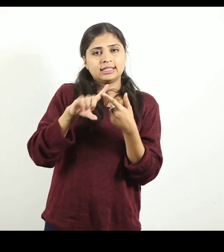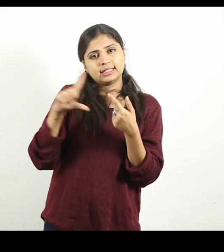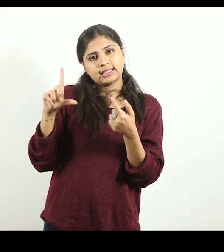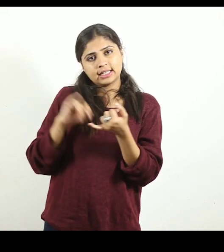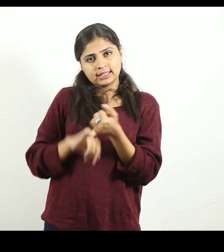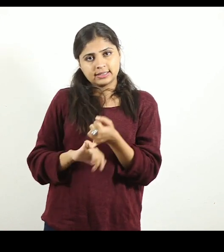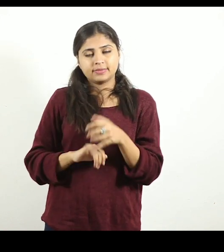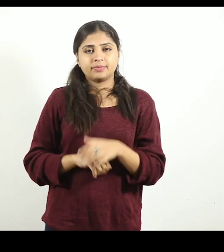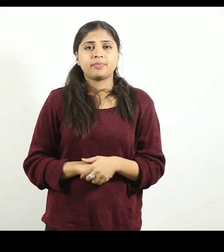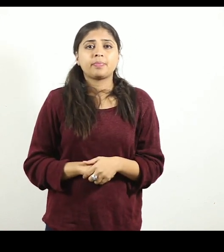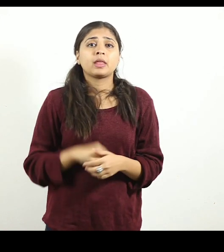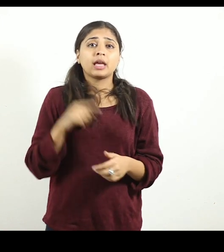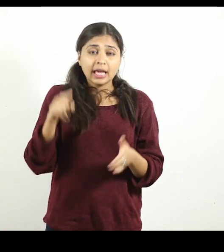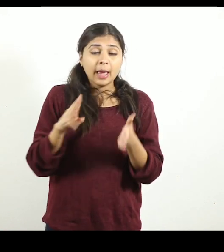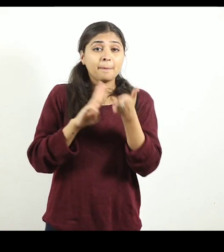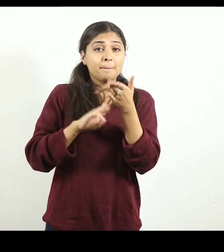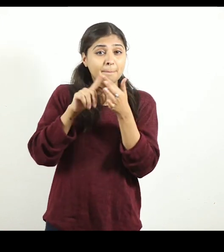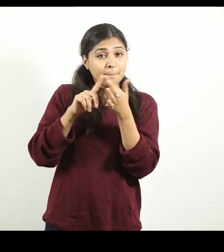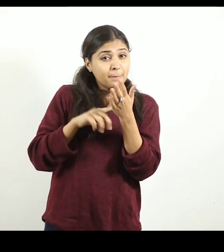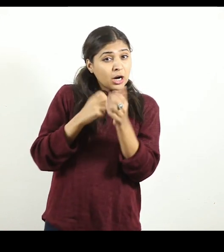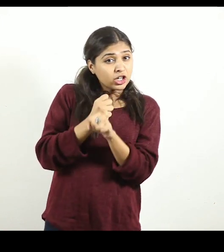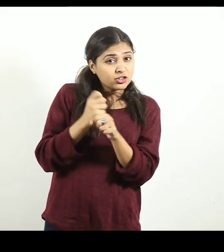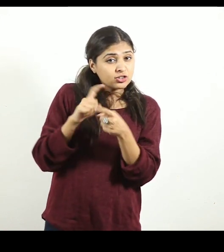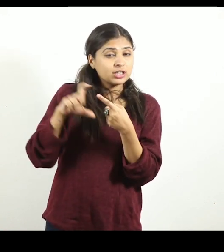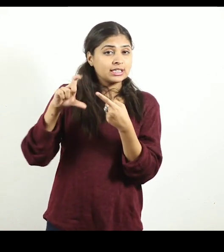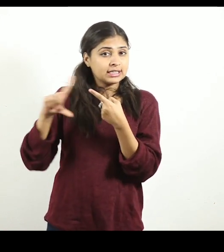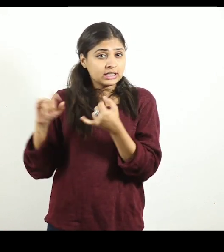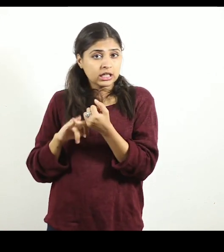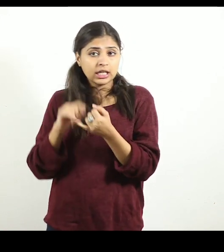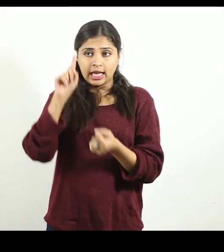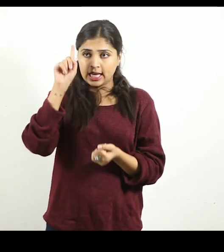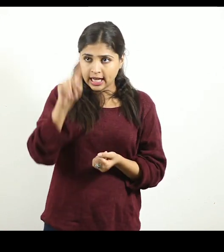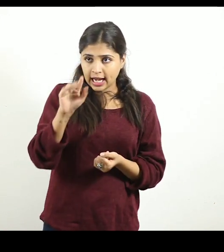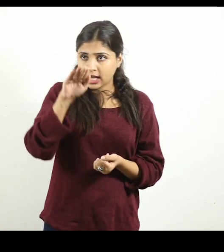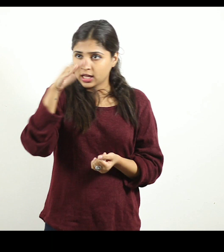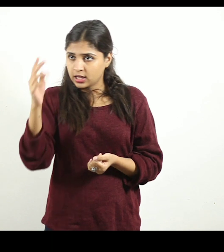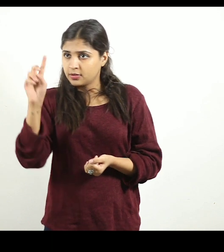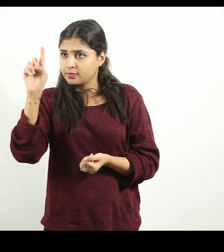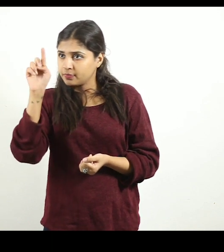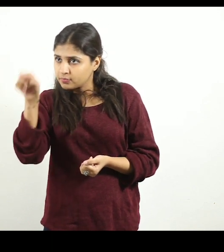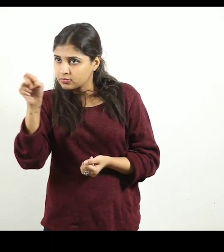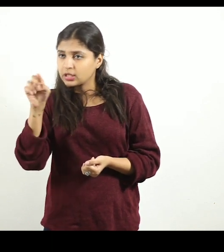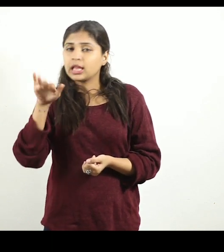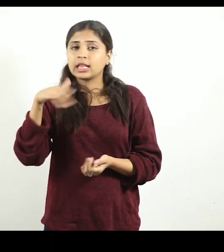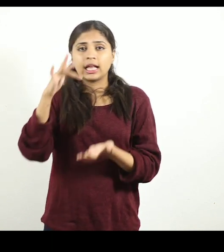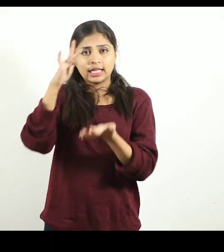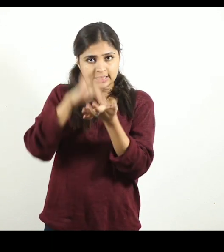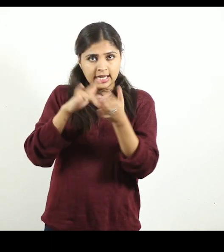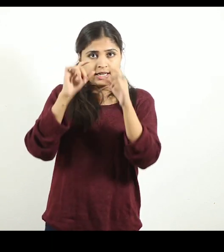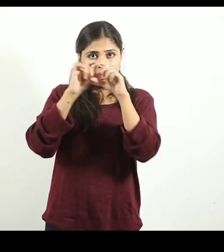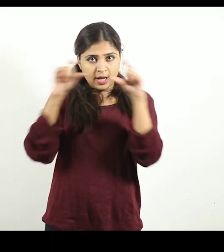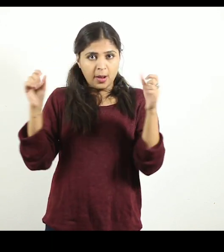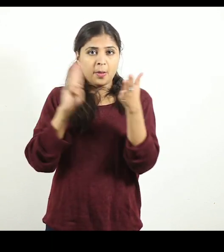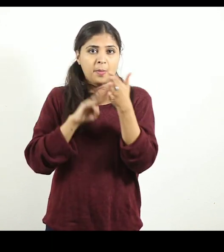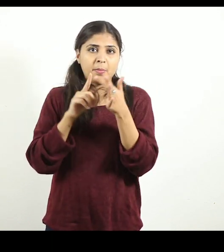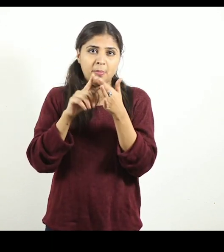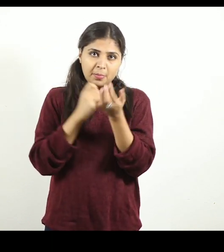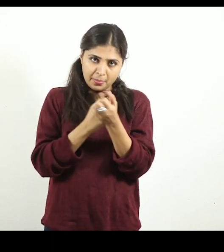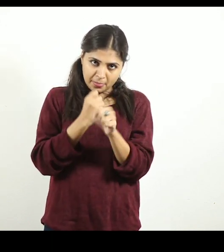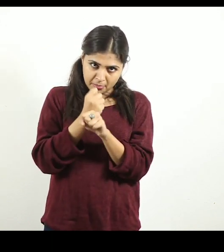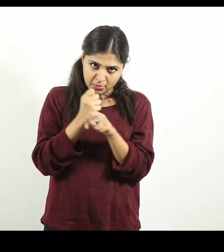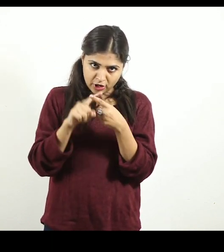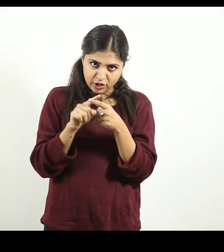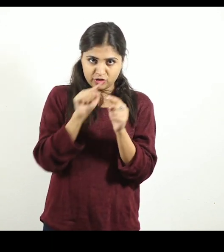Merge cells. To merge cells only, click the arrow next to the merge and center and then click Merge Across or